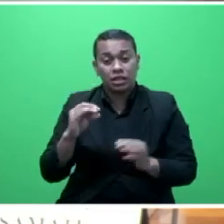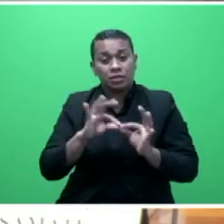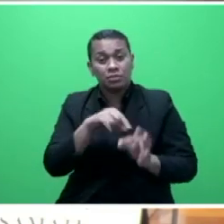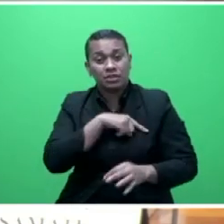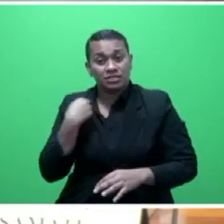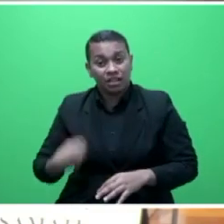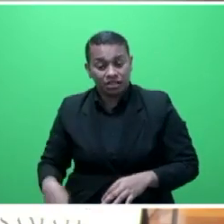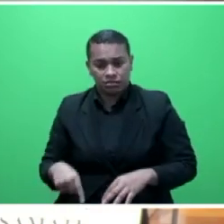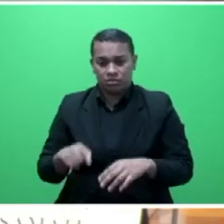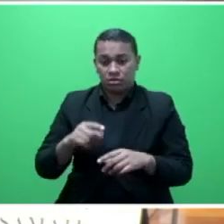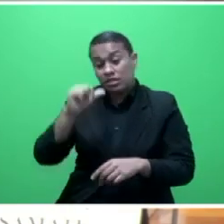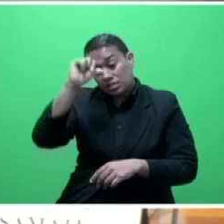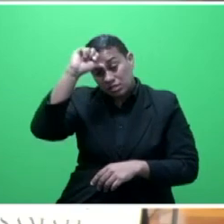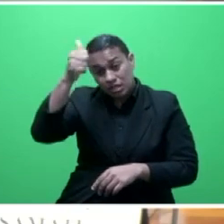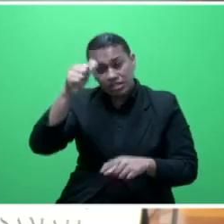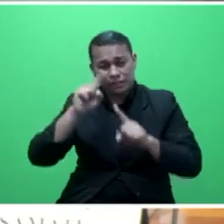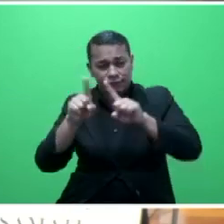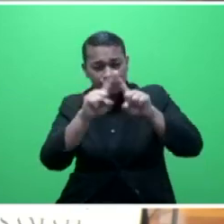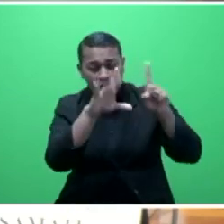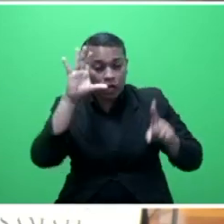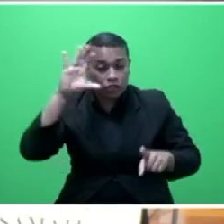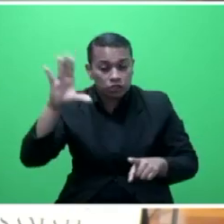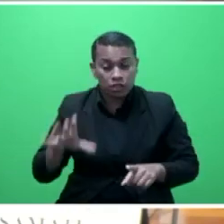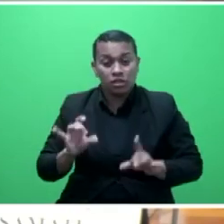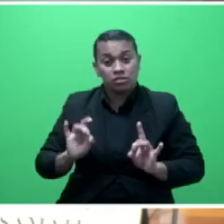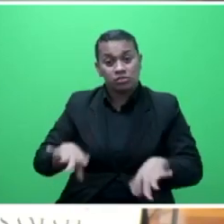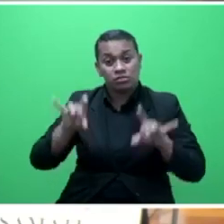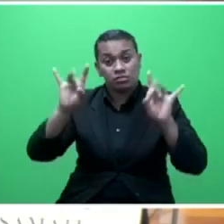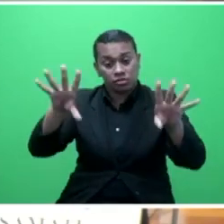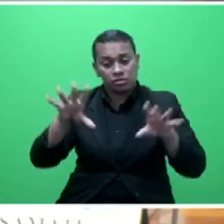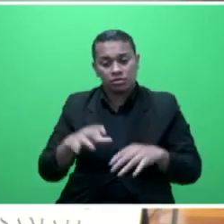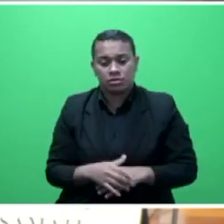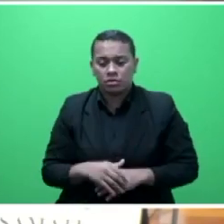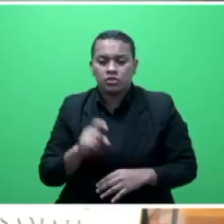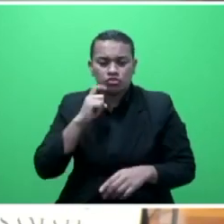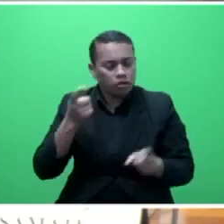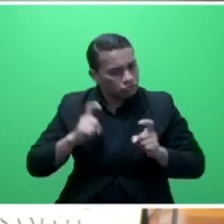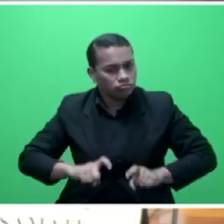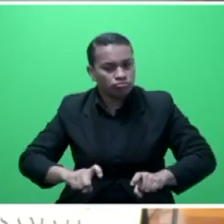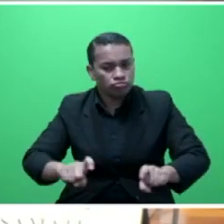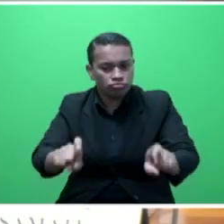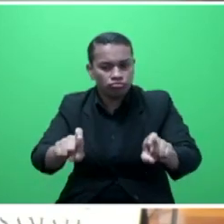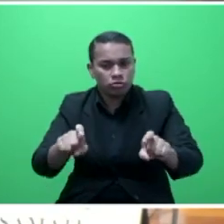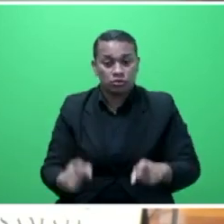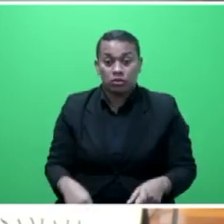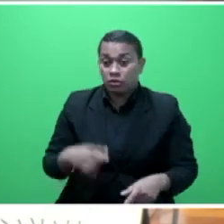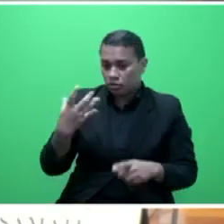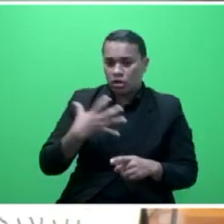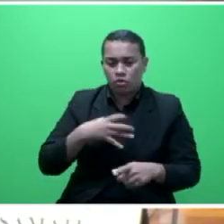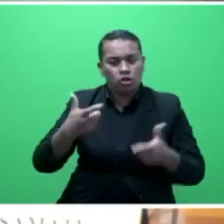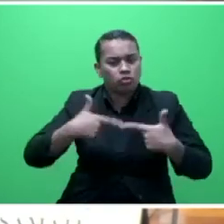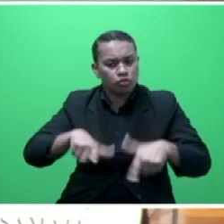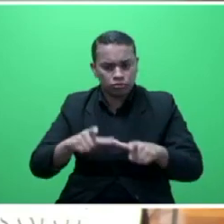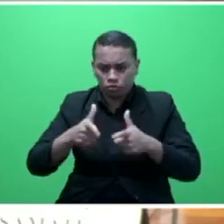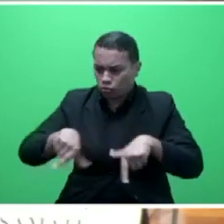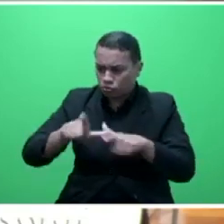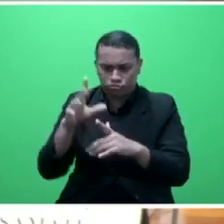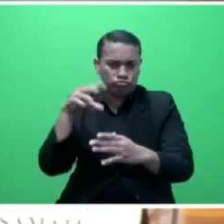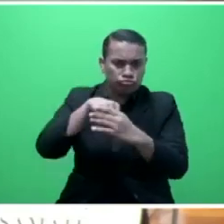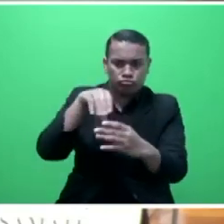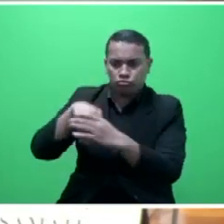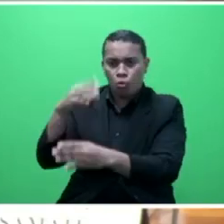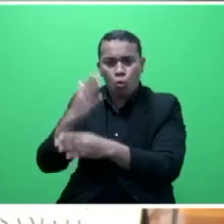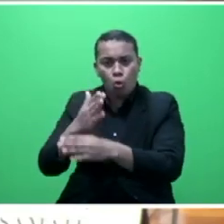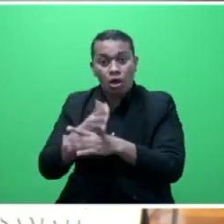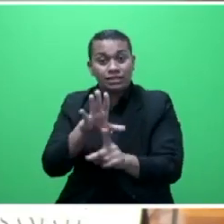and Canberra will expand country accreditation and engage more locally based staff. For example, the New York mission will